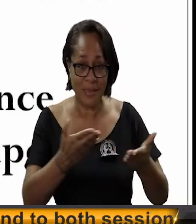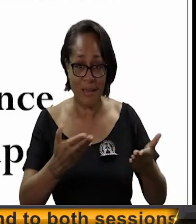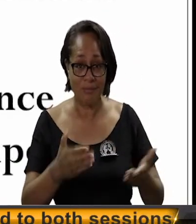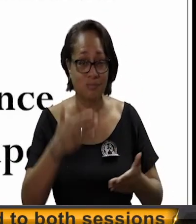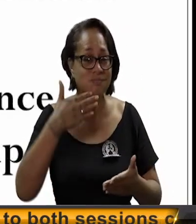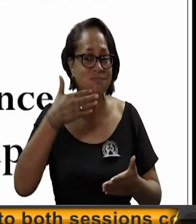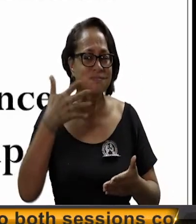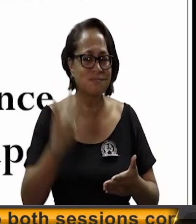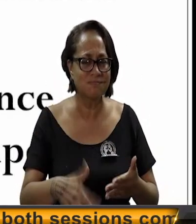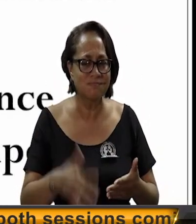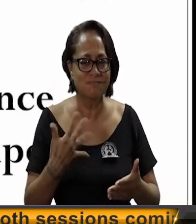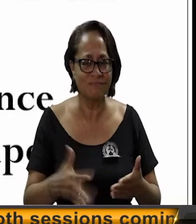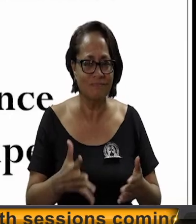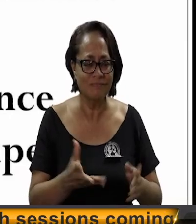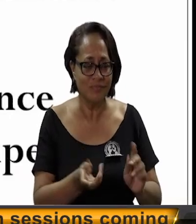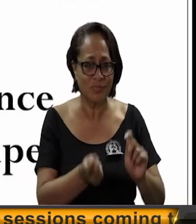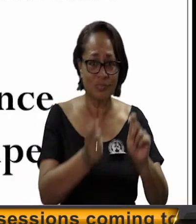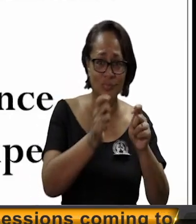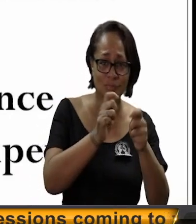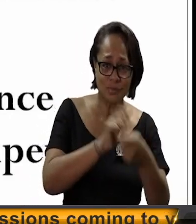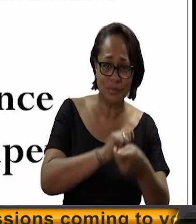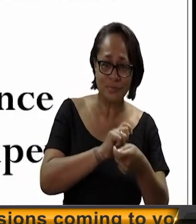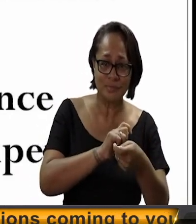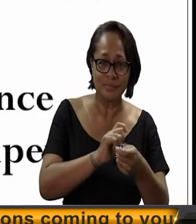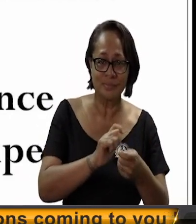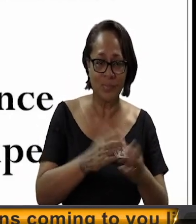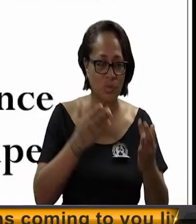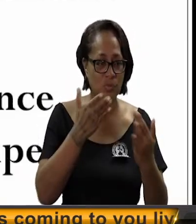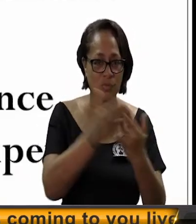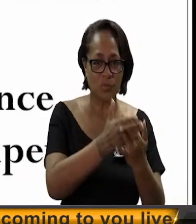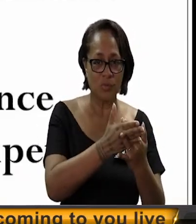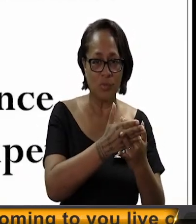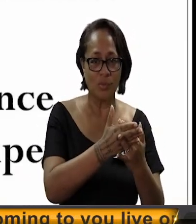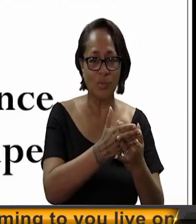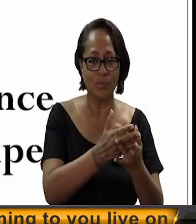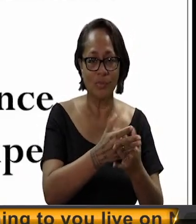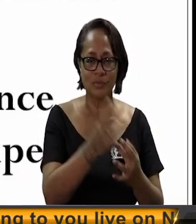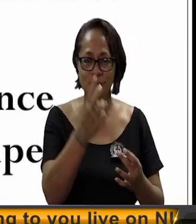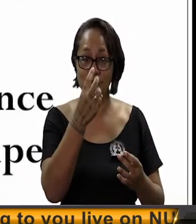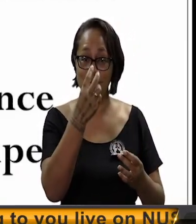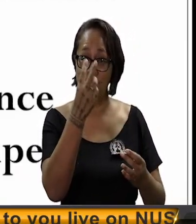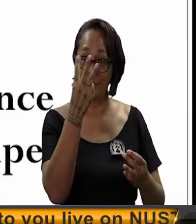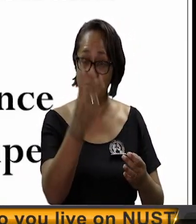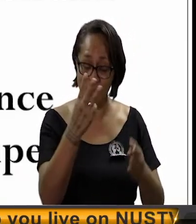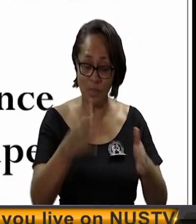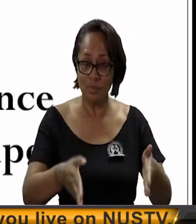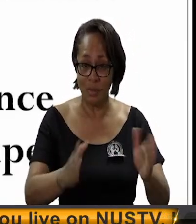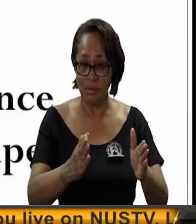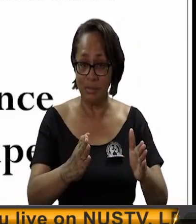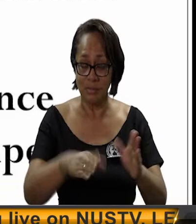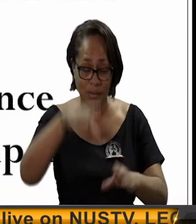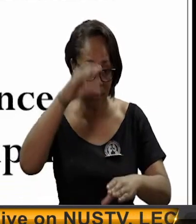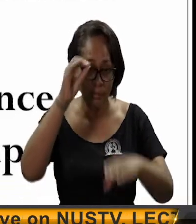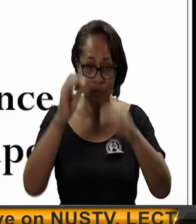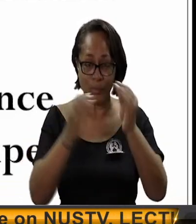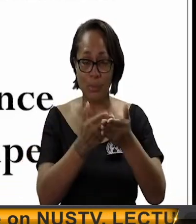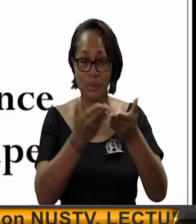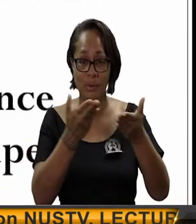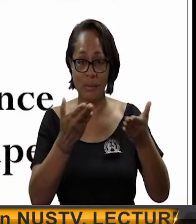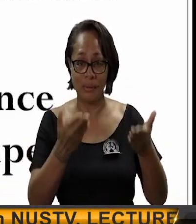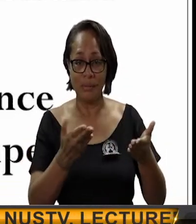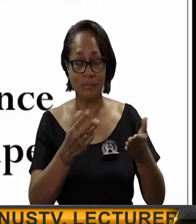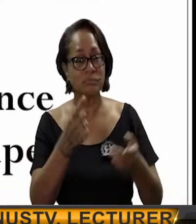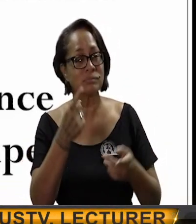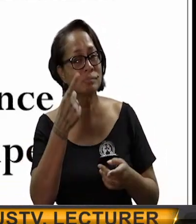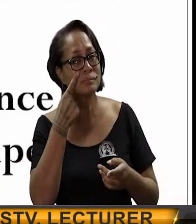how heat energy is transferred by conduction, radiation, and combustion. And of course, we also have to learn